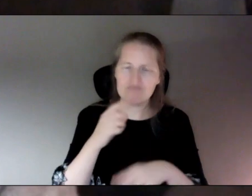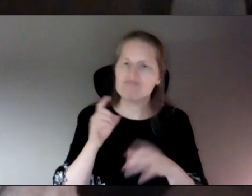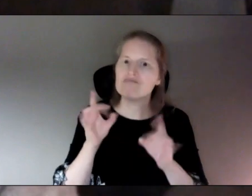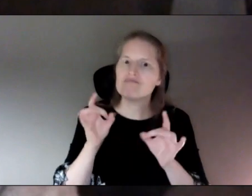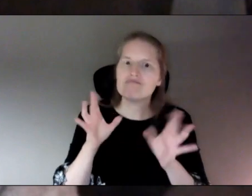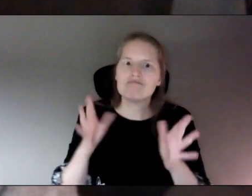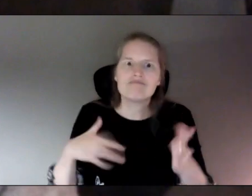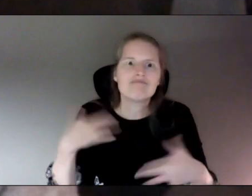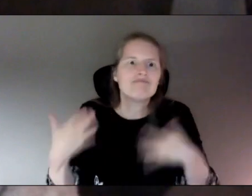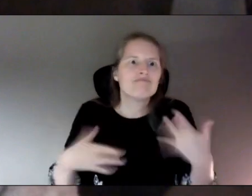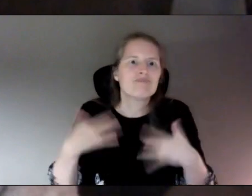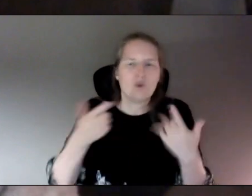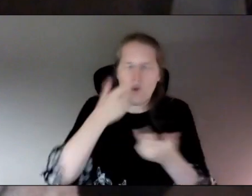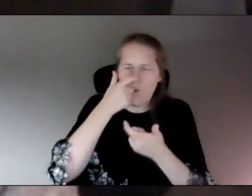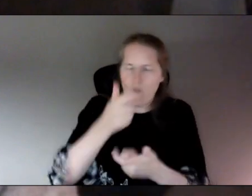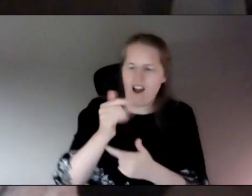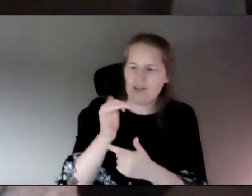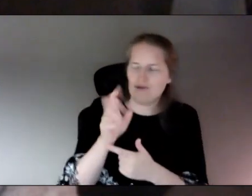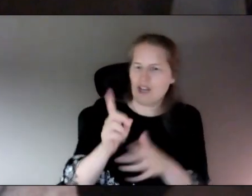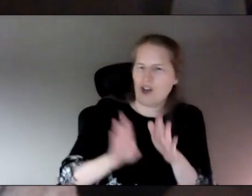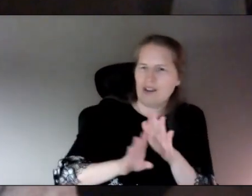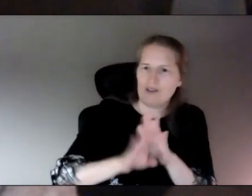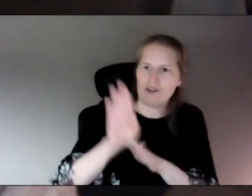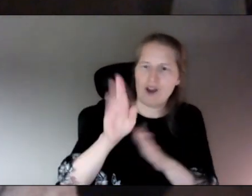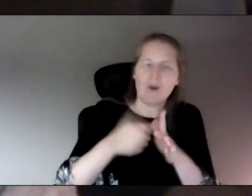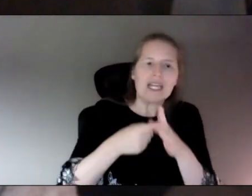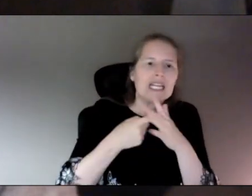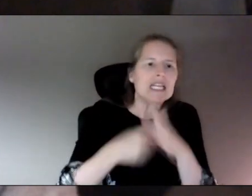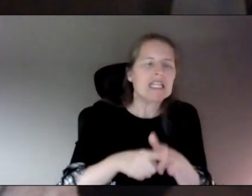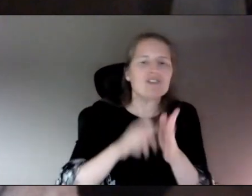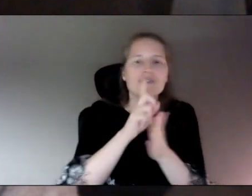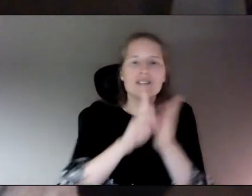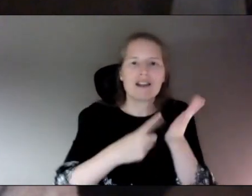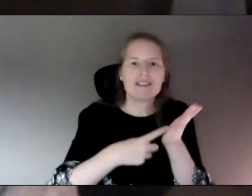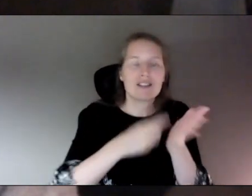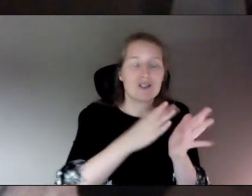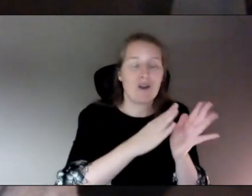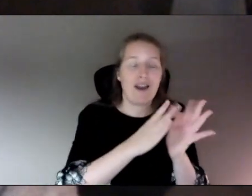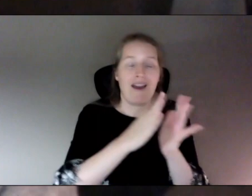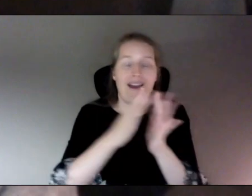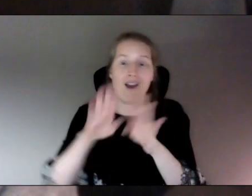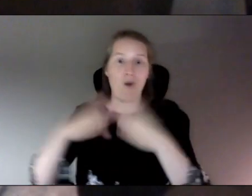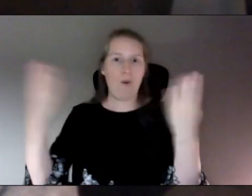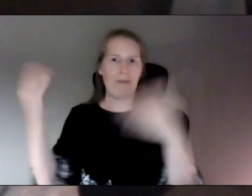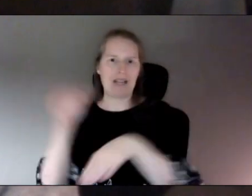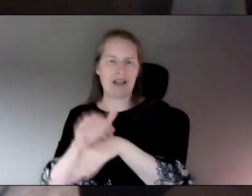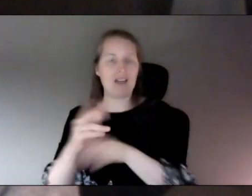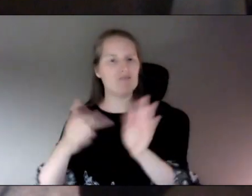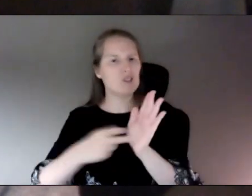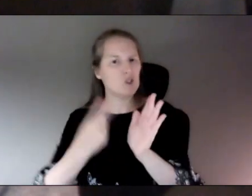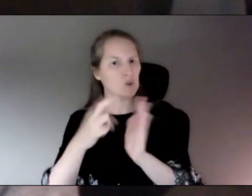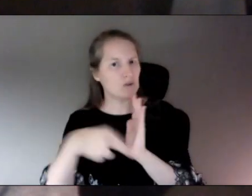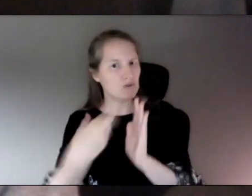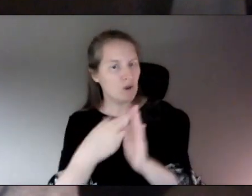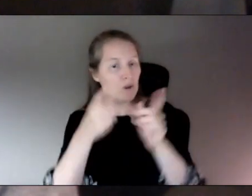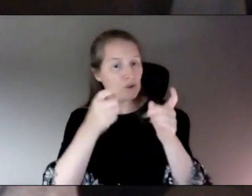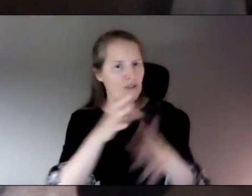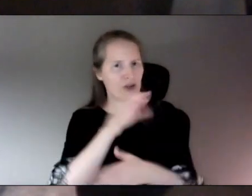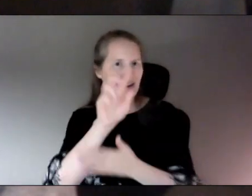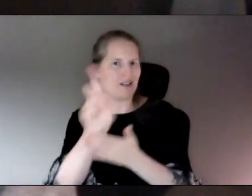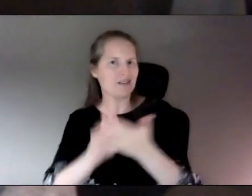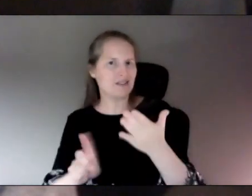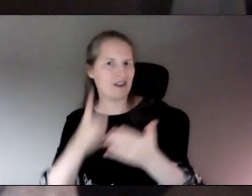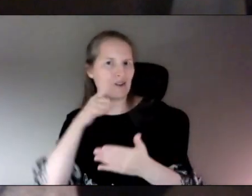Jared flourish from the initial design discussions to opening night in his dual role as director and designer on this